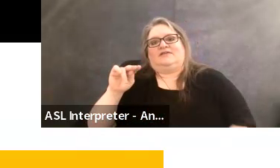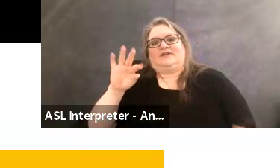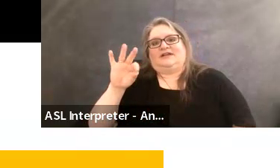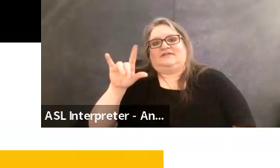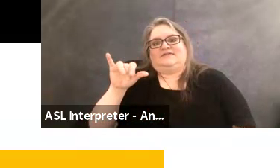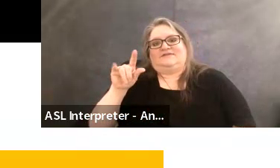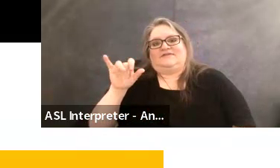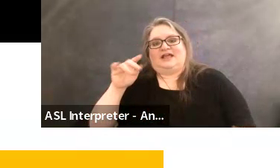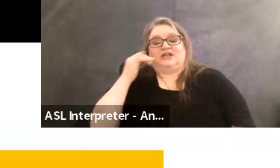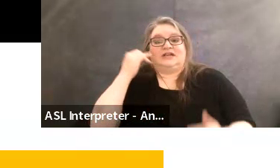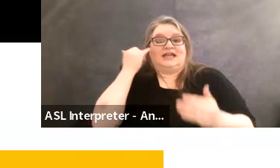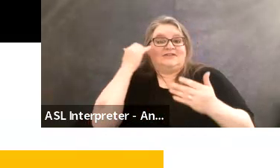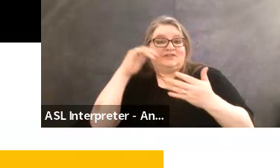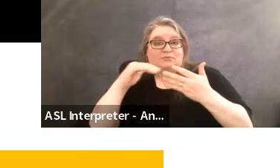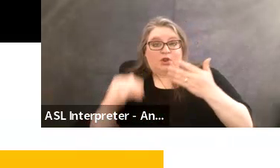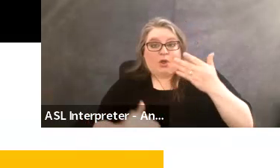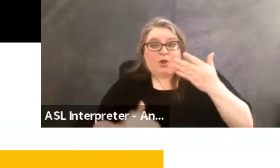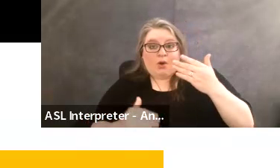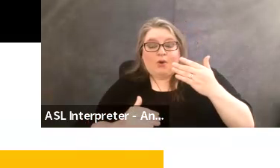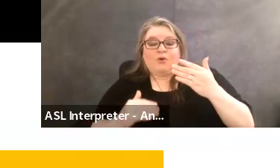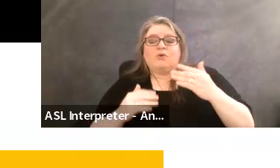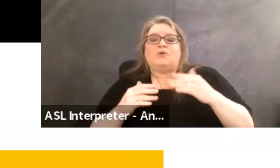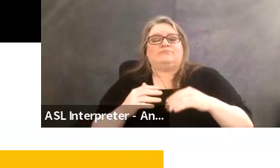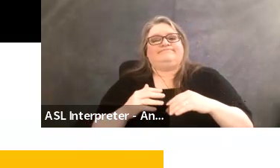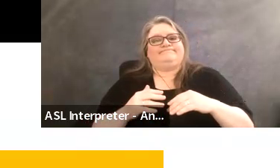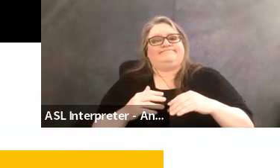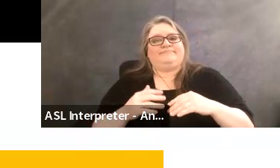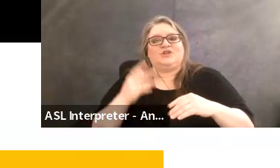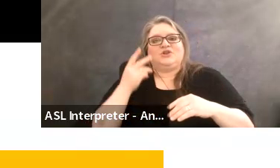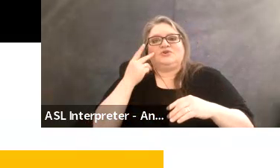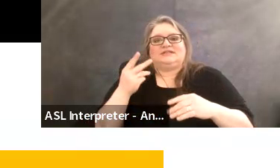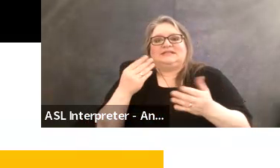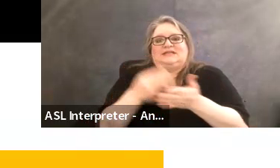Because if it's below the level of inflation, you're just watching your dollars evaporate.